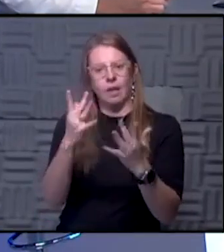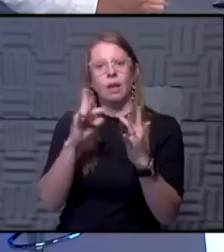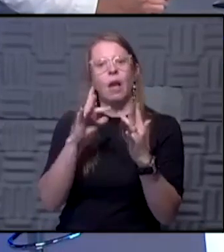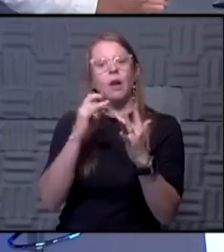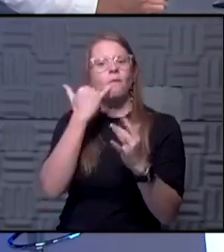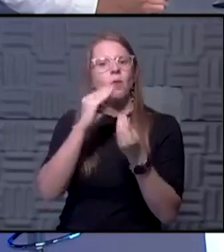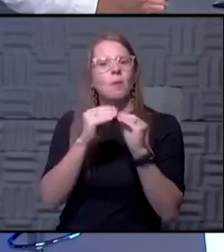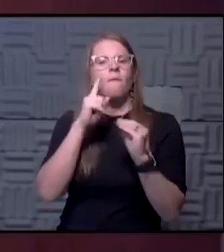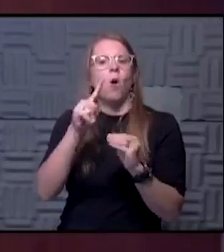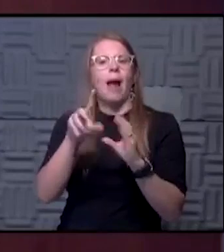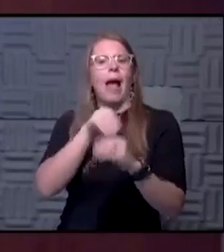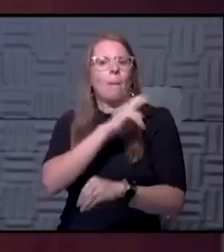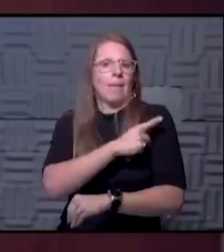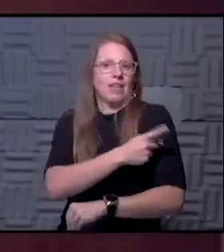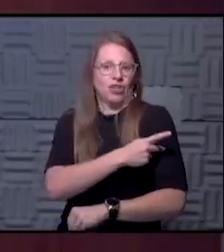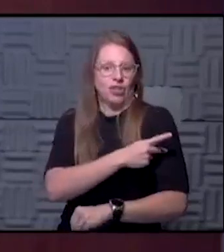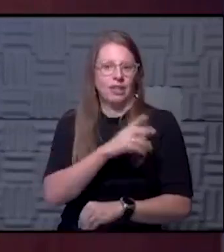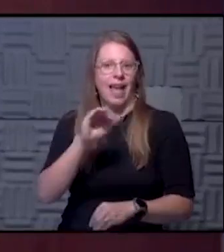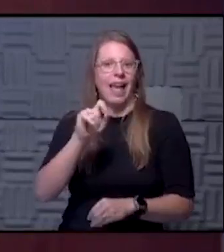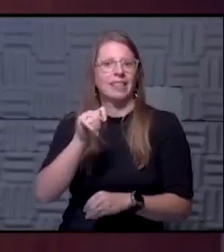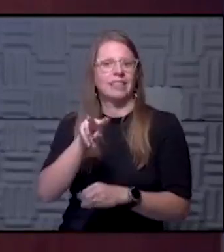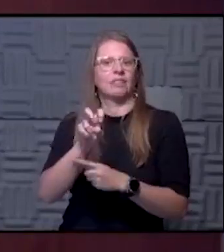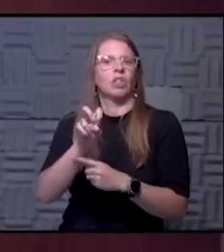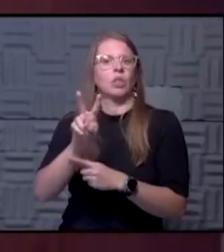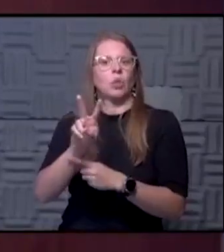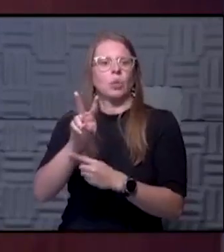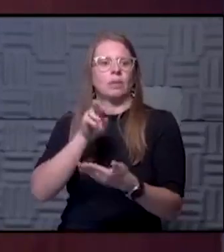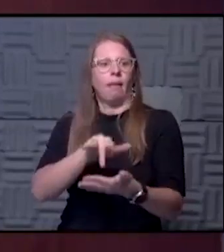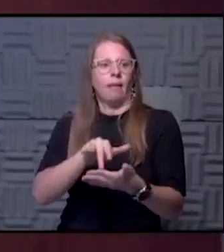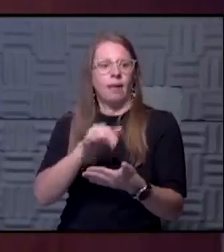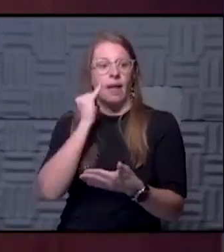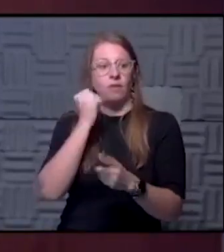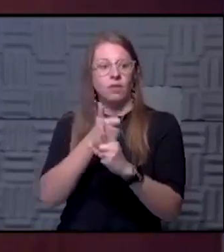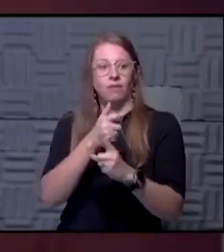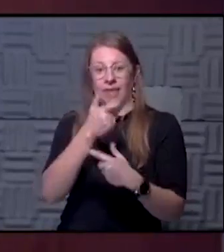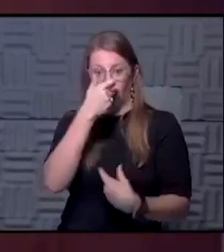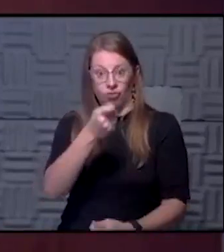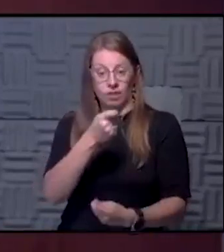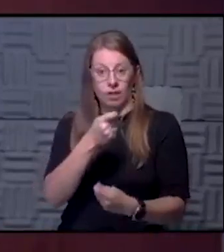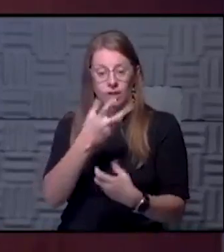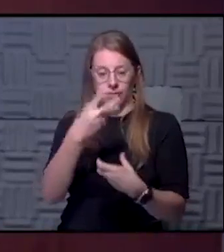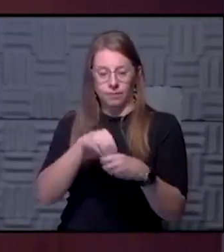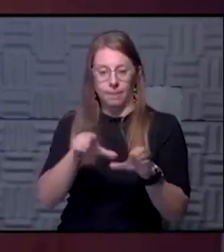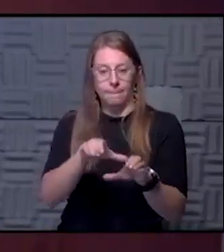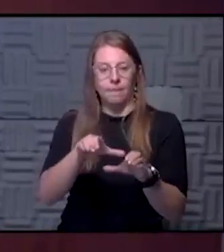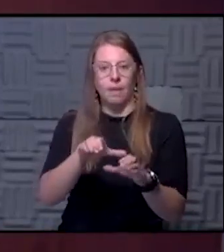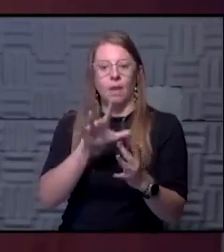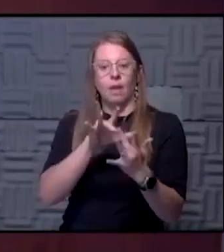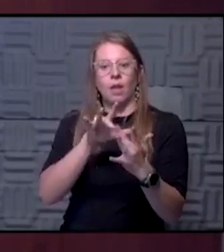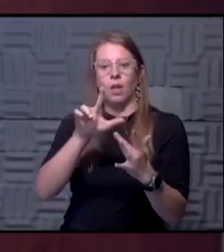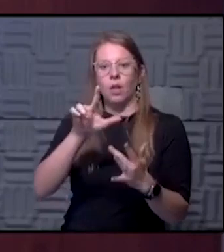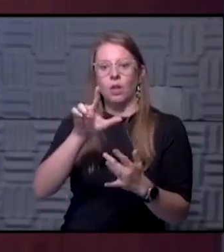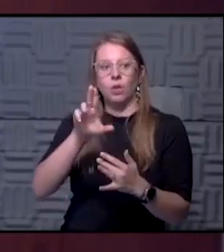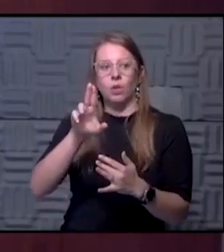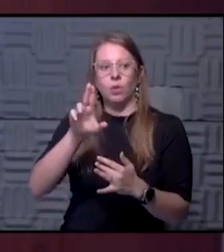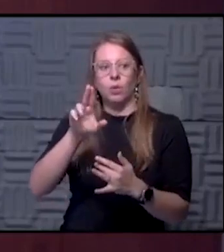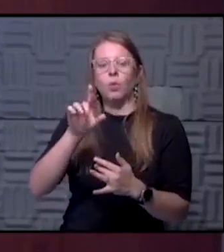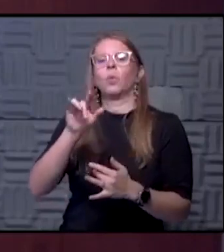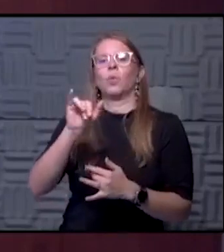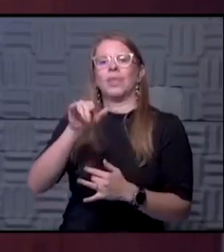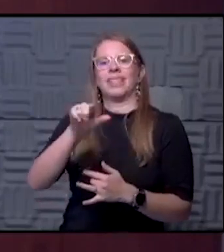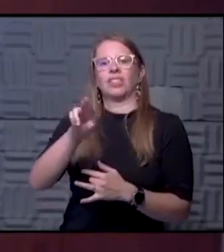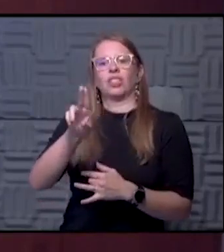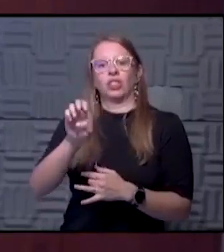the outpatient study, the ACTIV-2 study. So if you are interested in participating, contact Luigi. His number